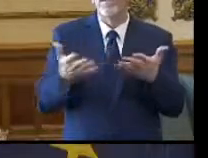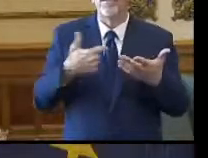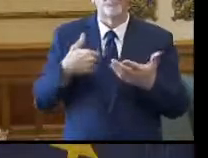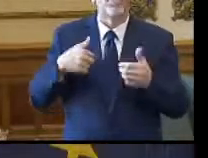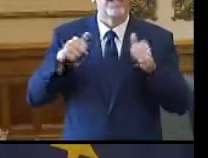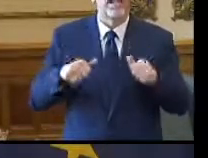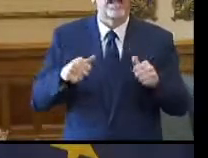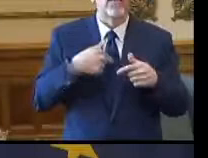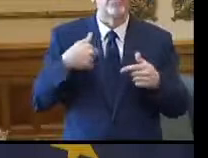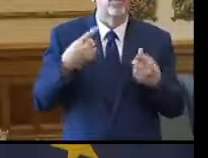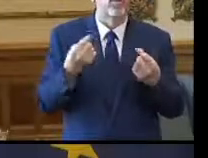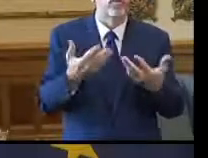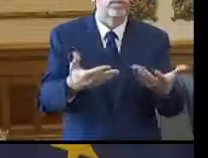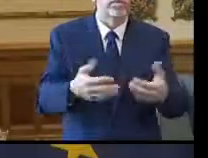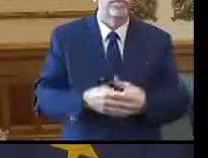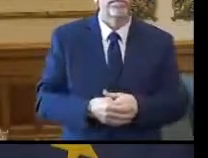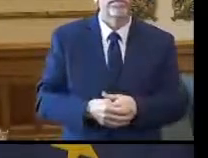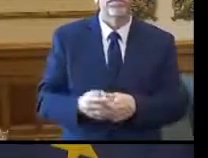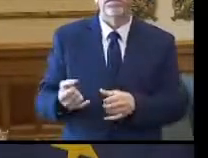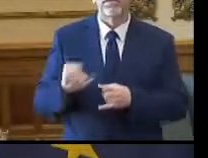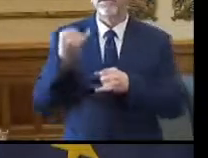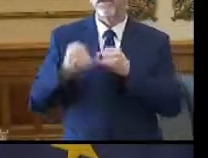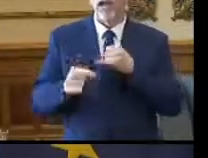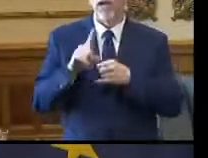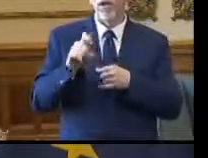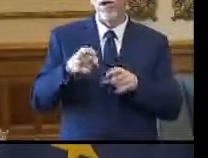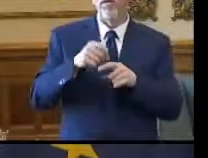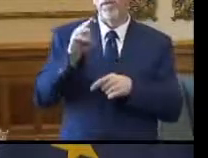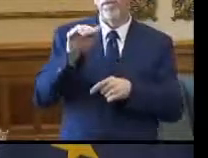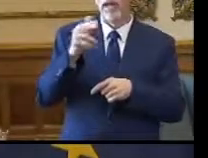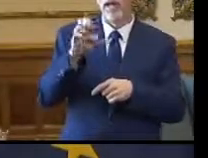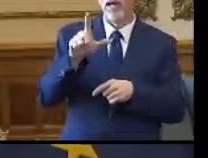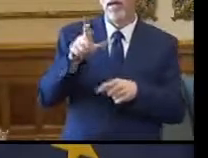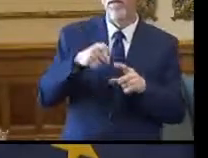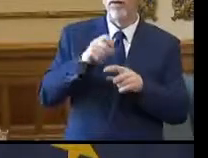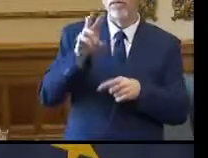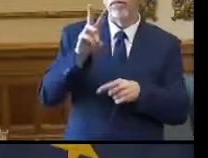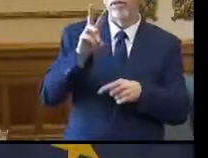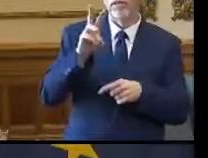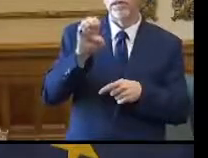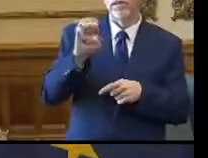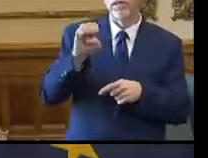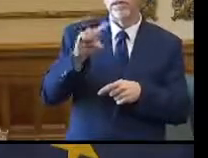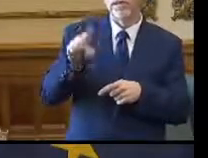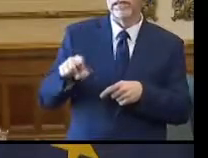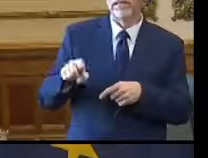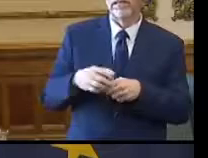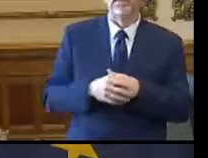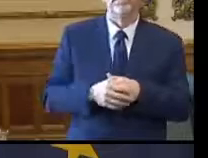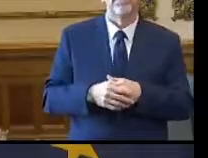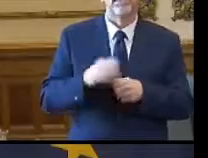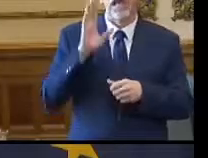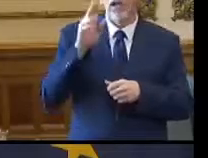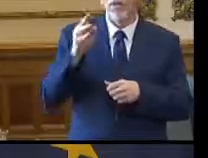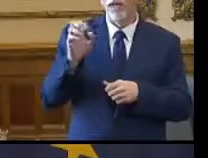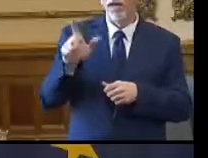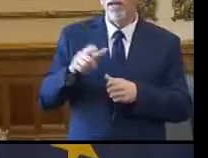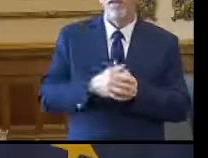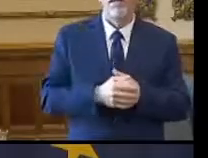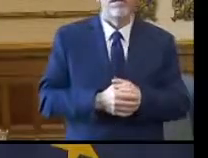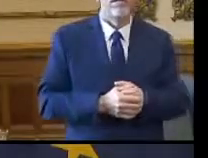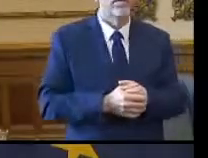to. Our final question is from Michael at WBEZ. Hello, Michael.